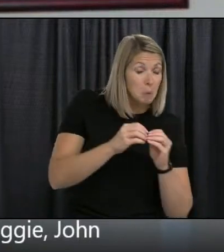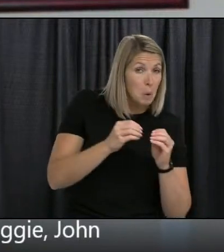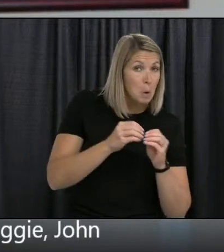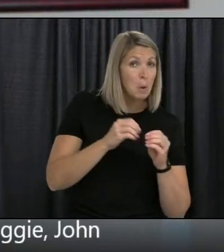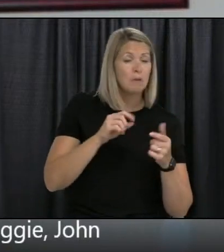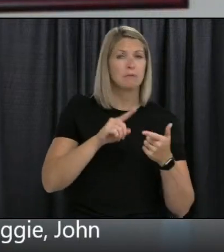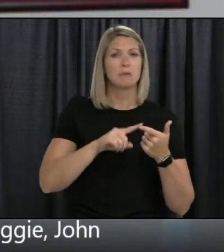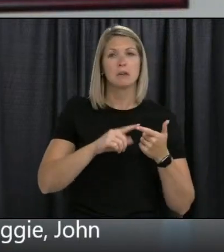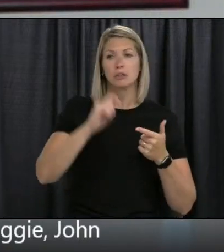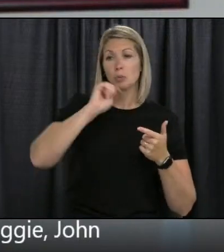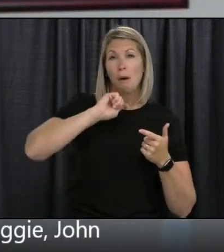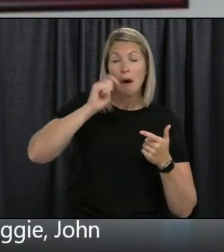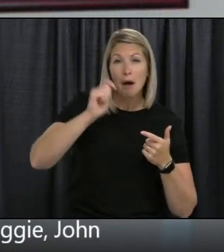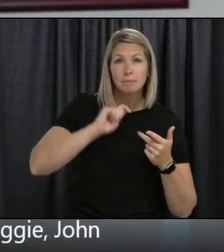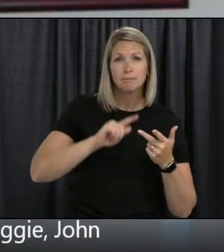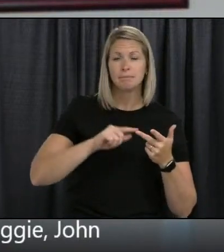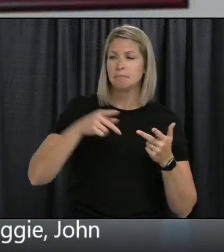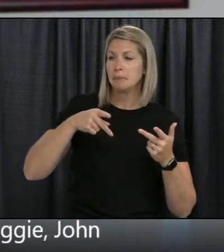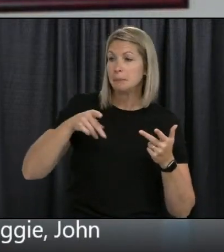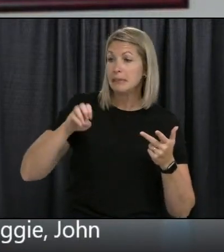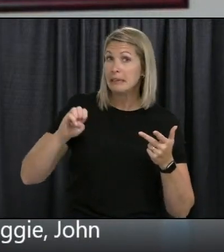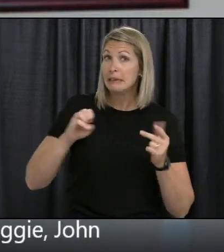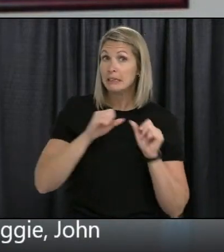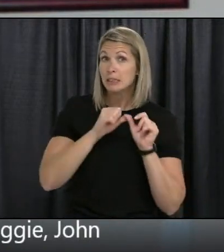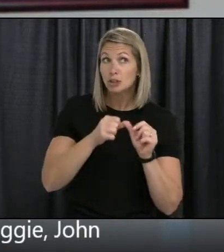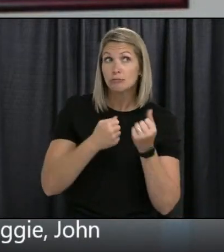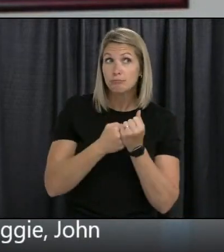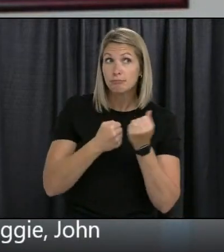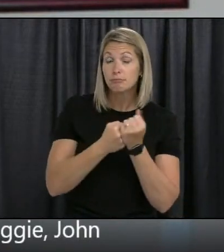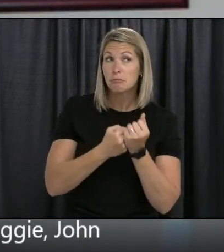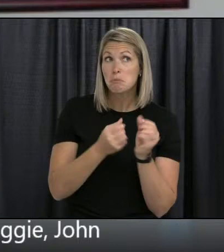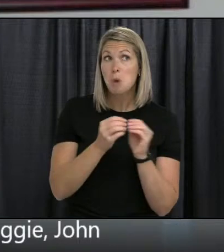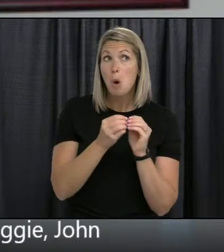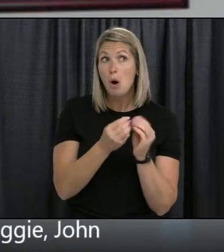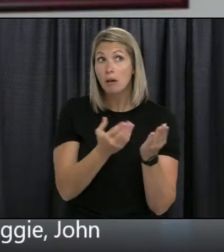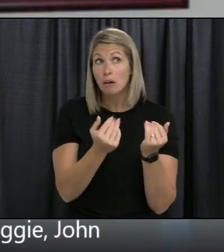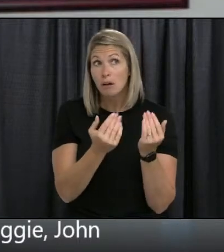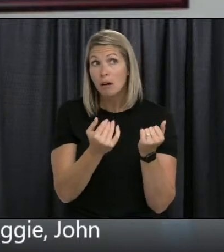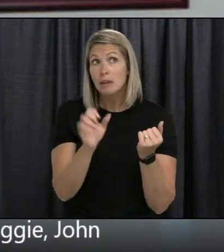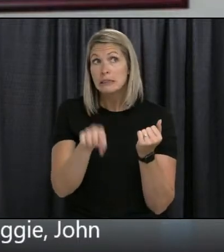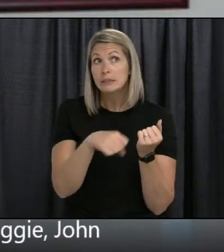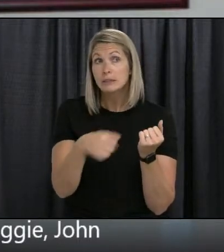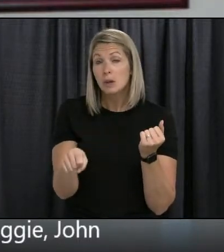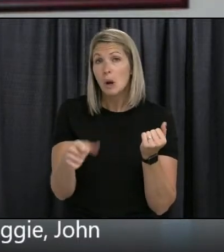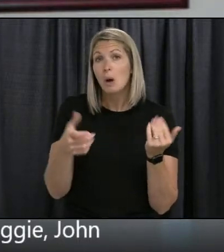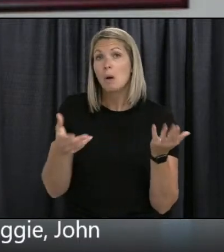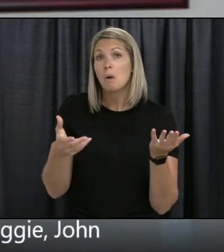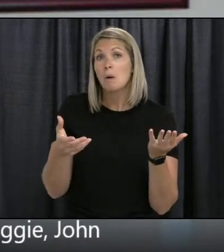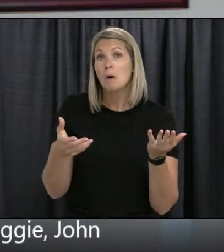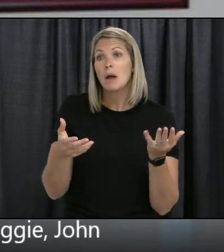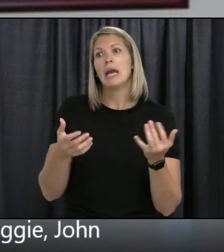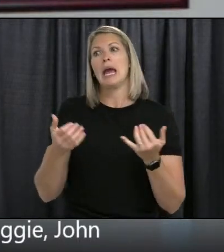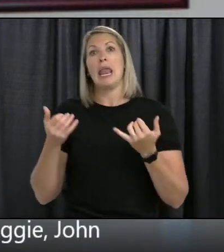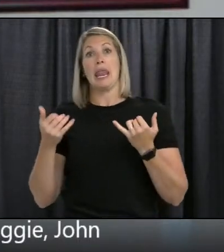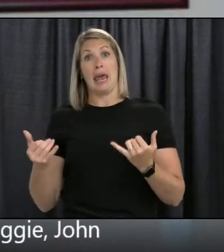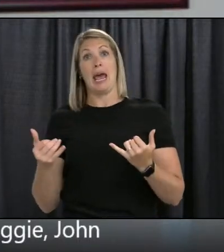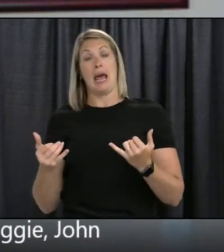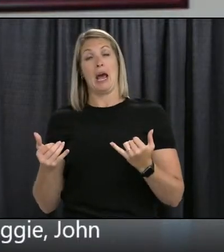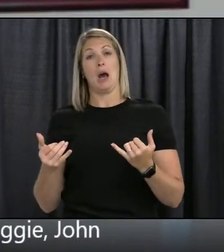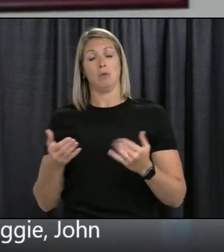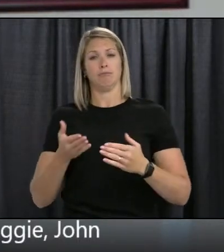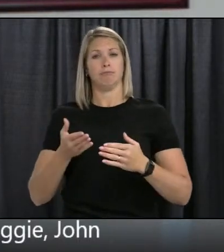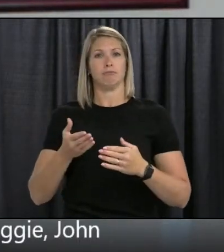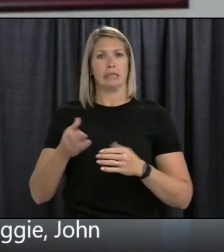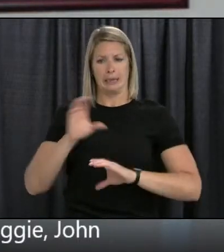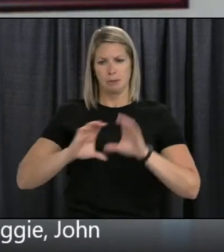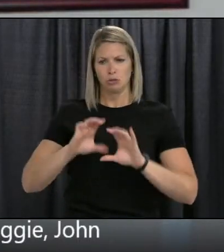swabs, and for PPE. And whilst we are in a much better place now than we were before on that score,